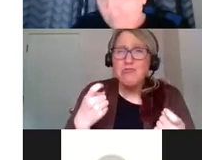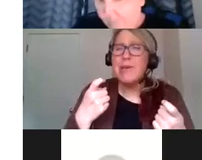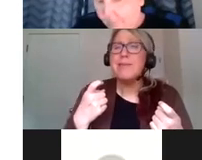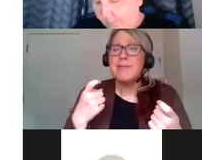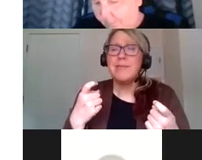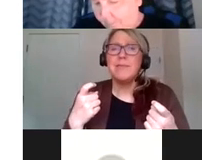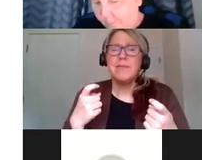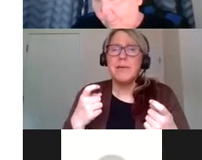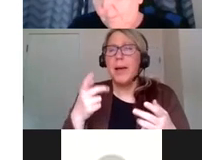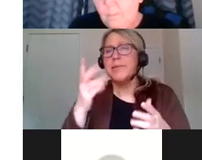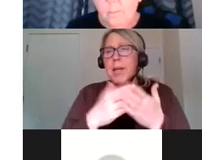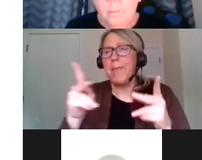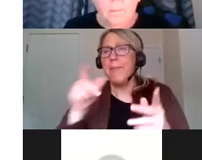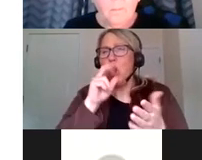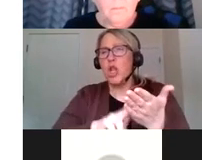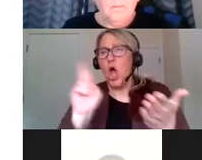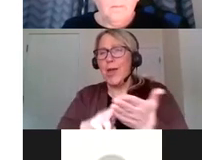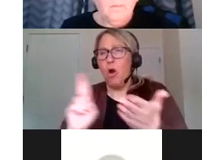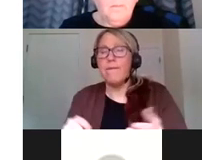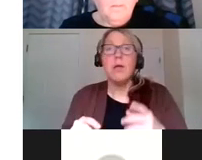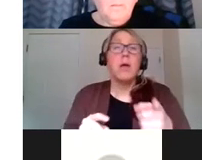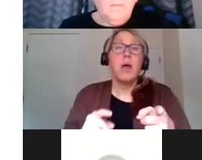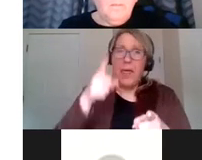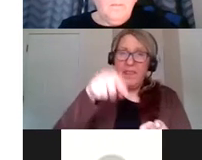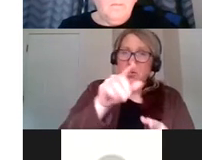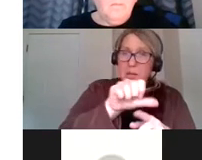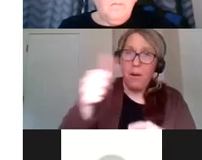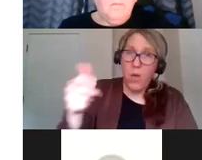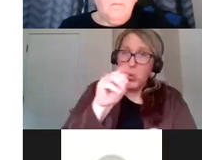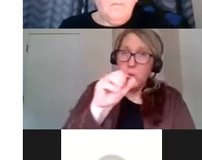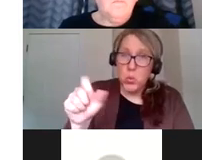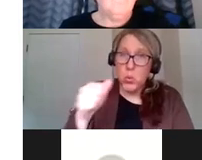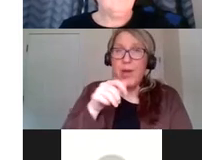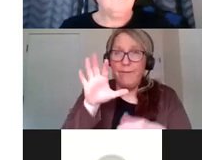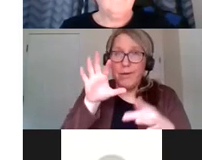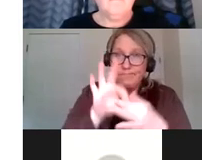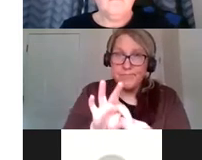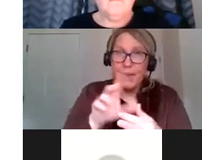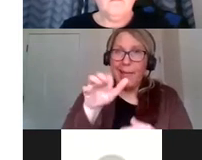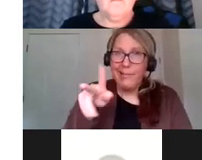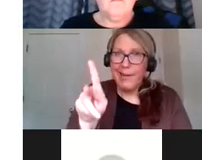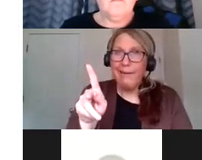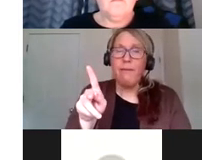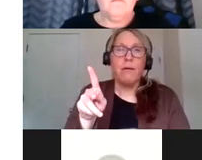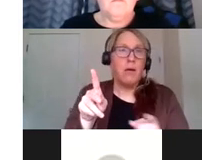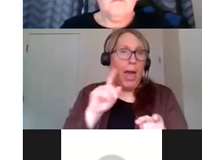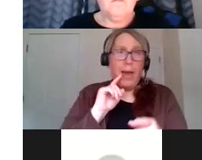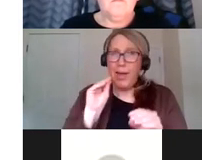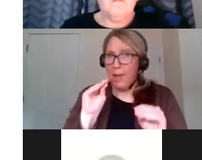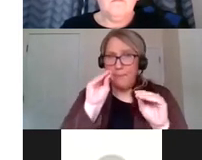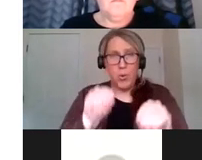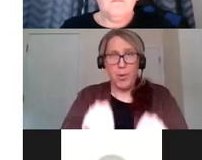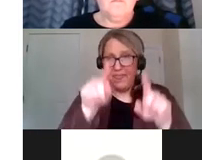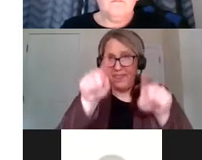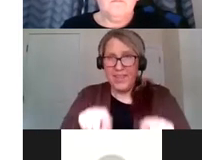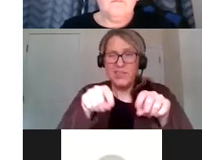email. These are some other tools that we have linked. I can certainly put these links